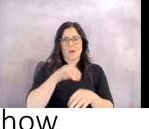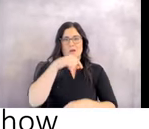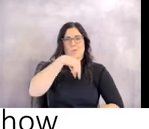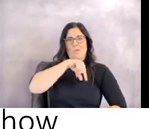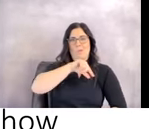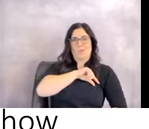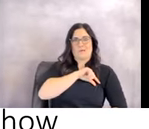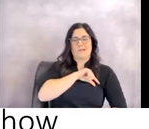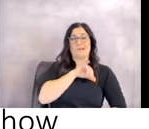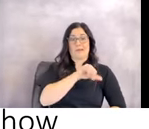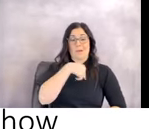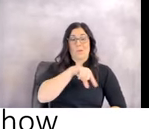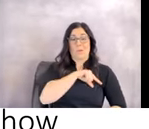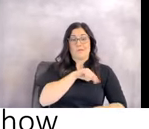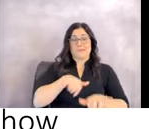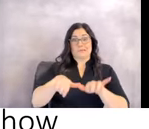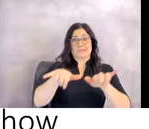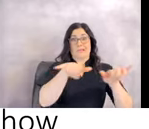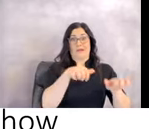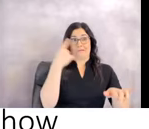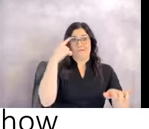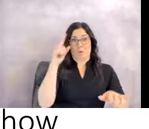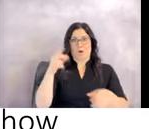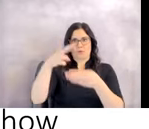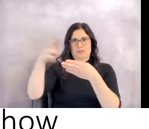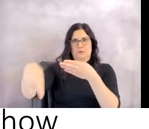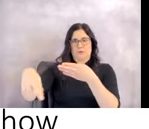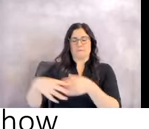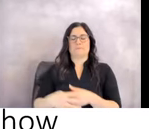predetermined standard of what we want the outcome to be. And